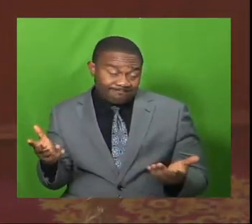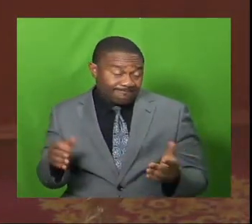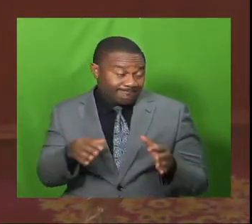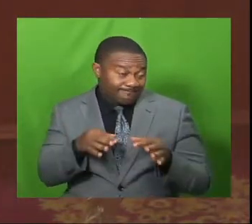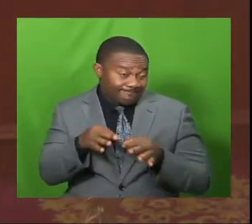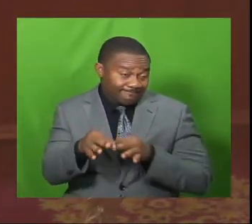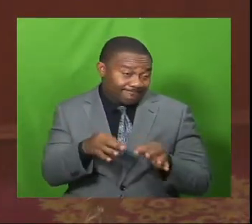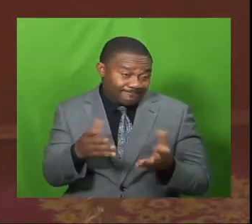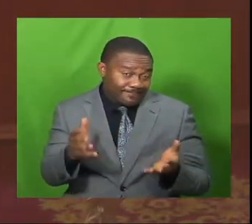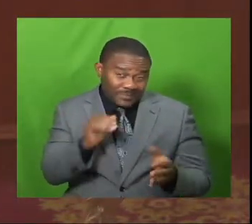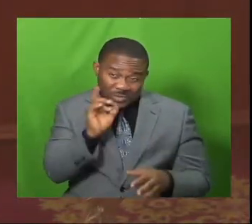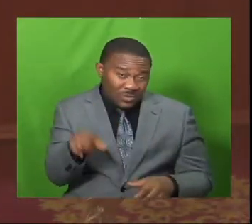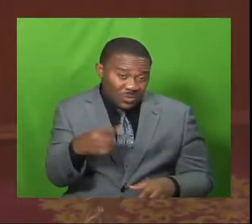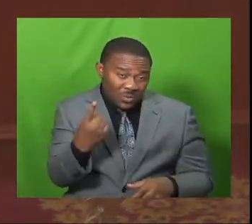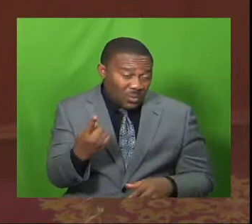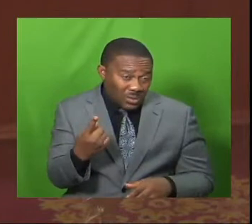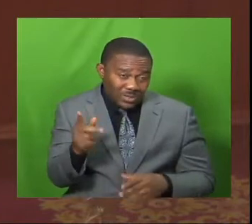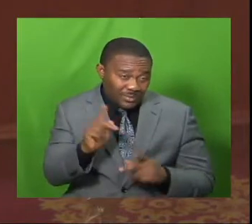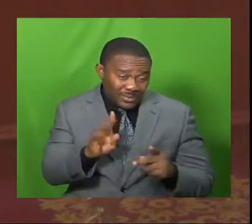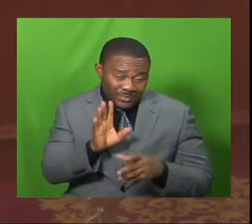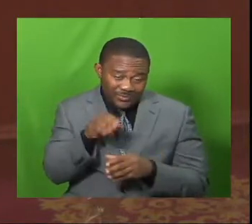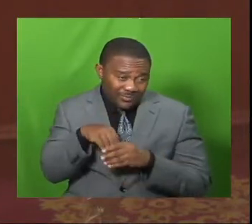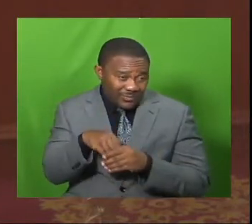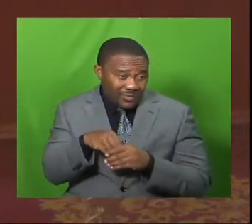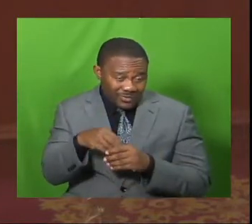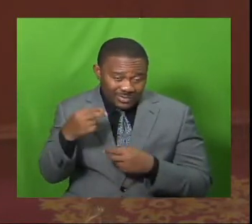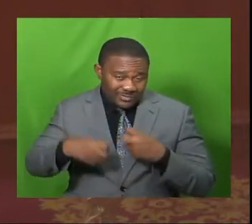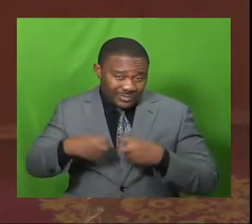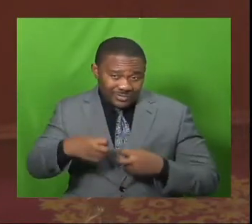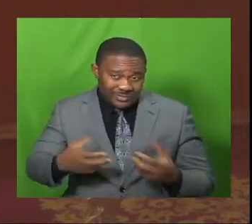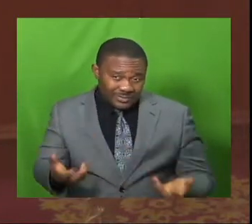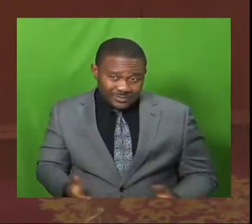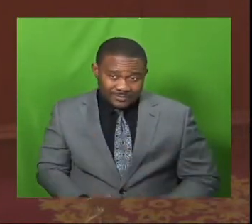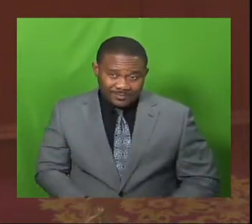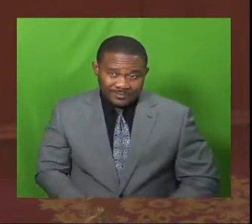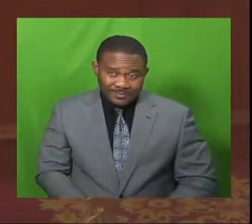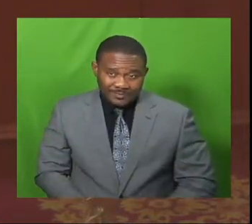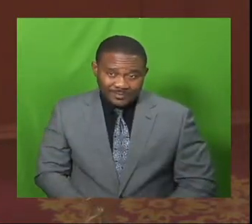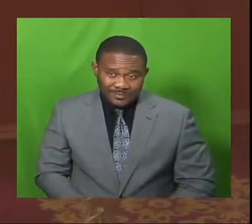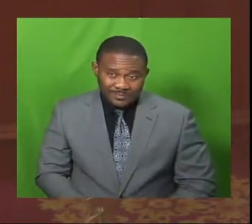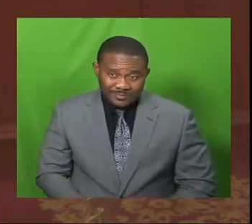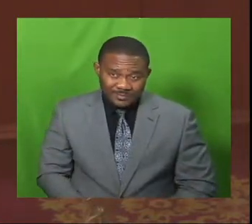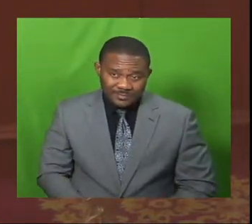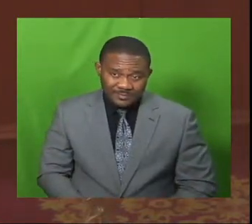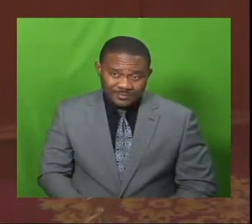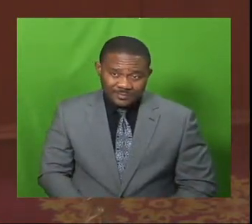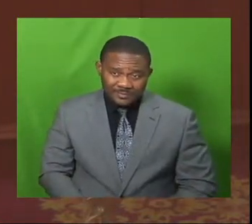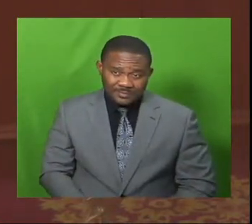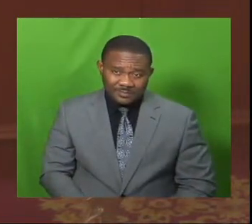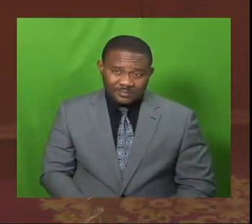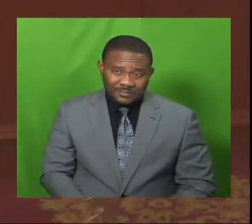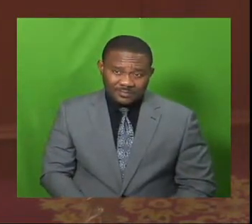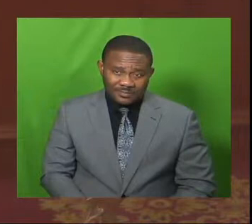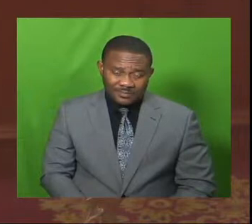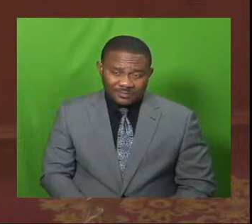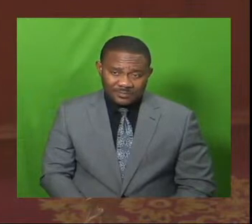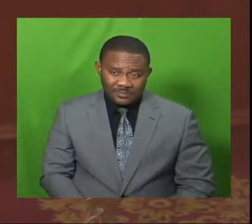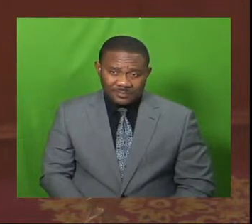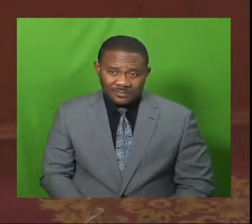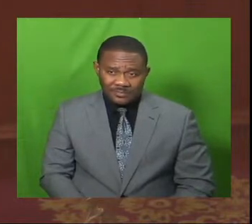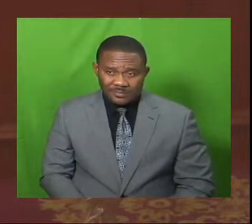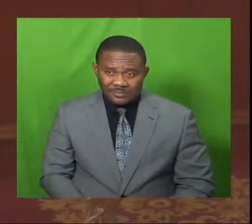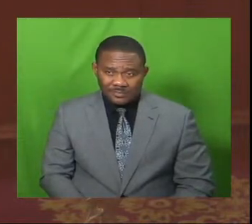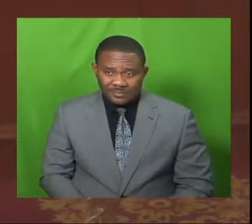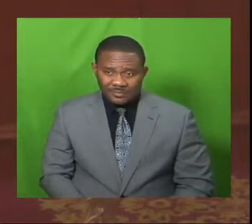why we are not the only people in this shape. But Mr. Speaker, excuse my language, you don't run an economy as if there is no tomorrow.